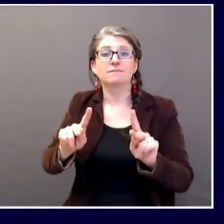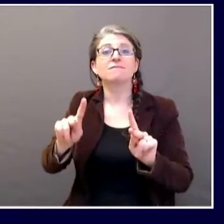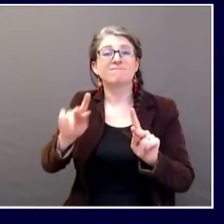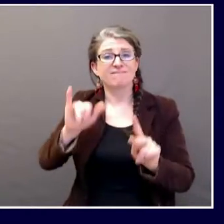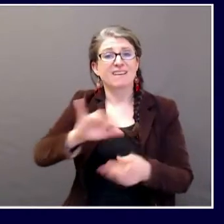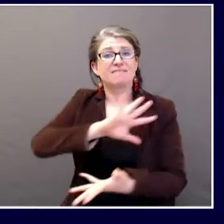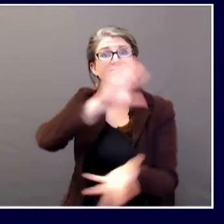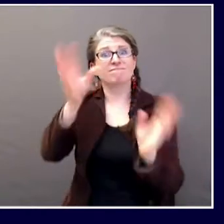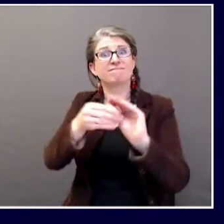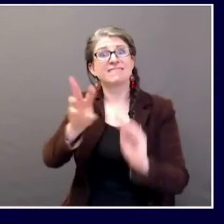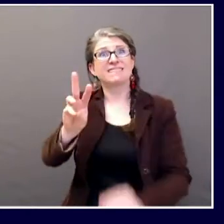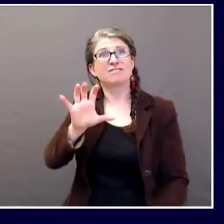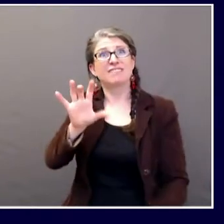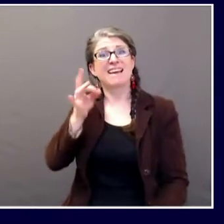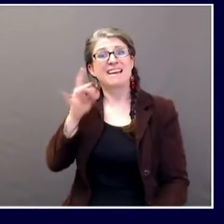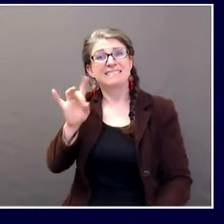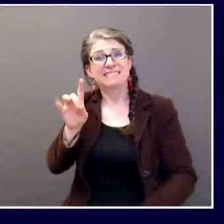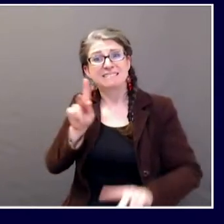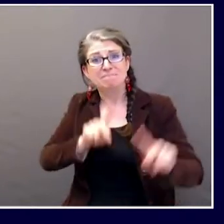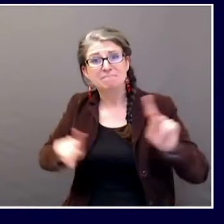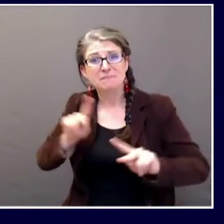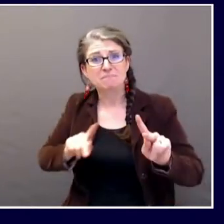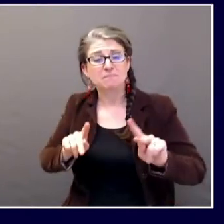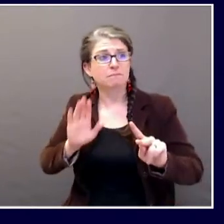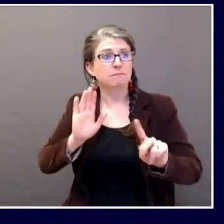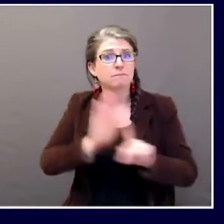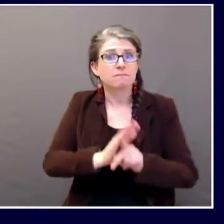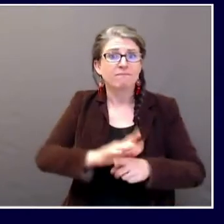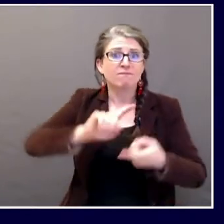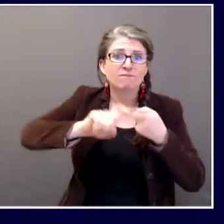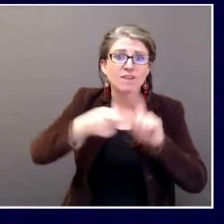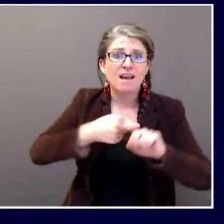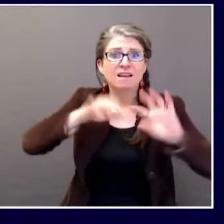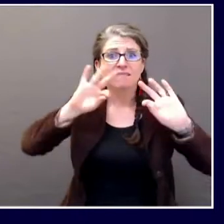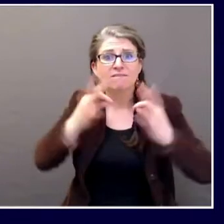ones to COVID-19 in the past year.